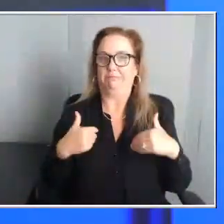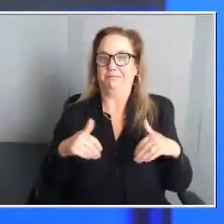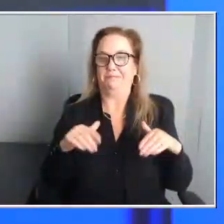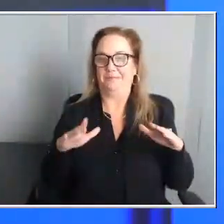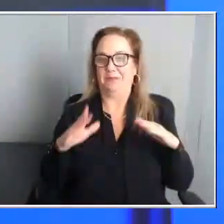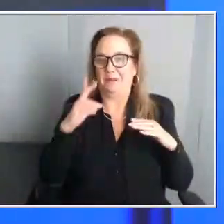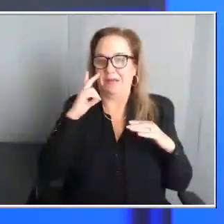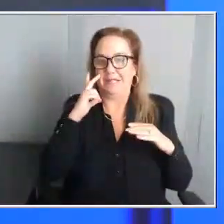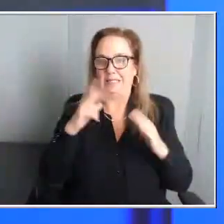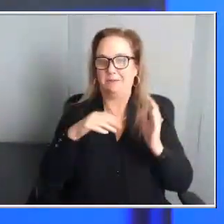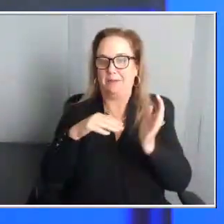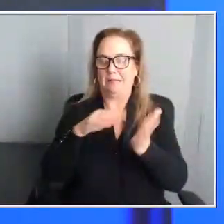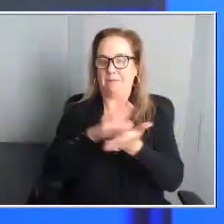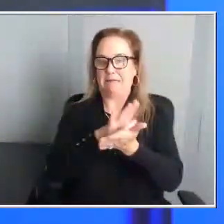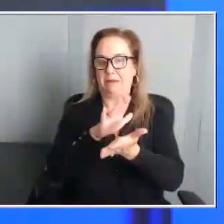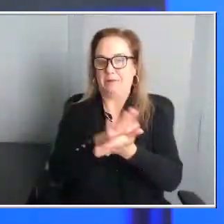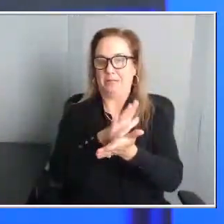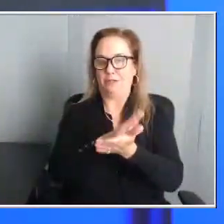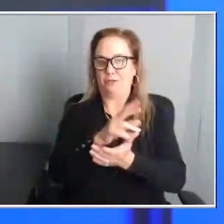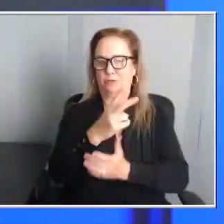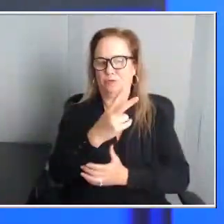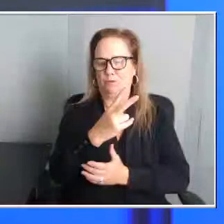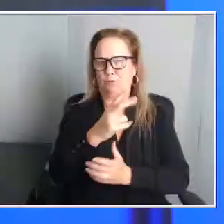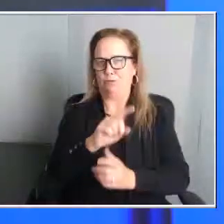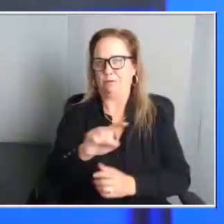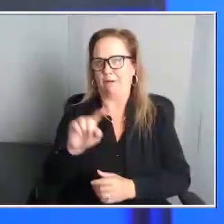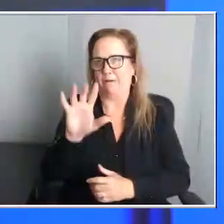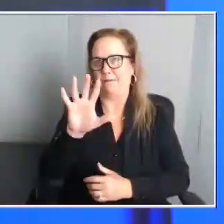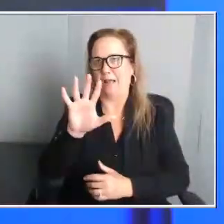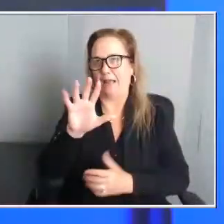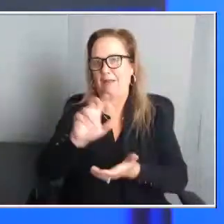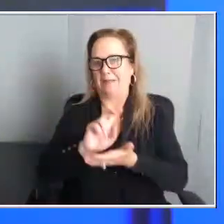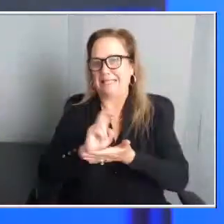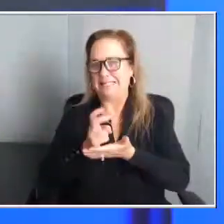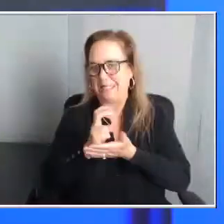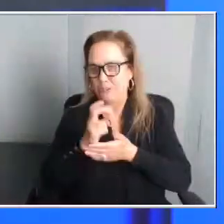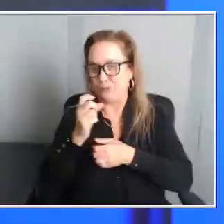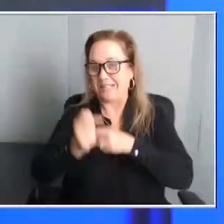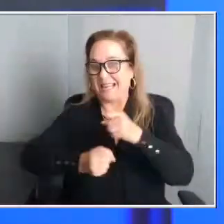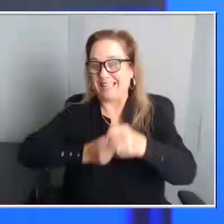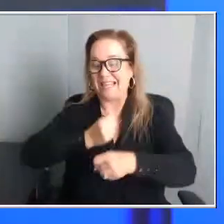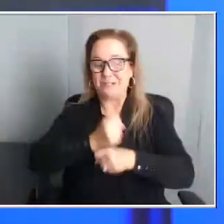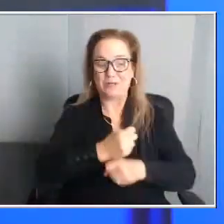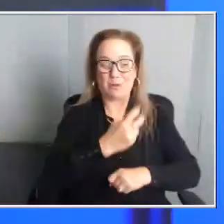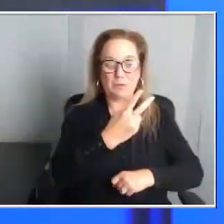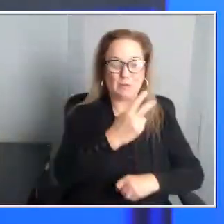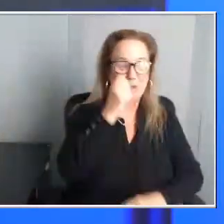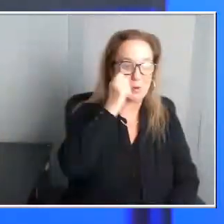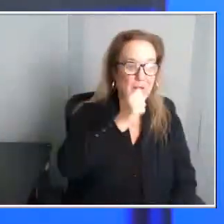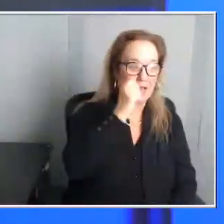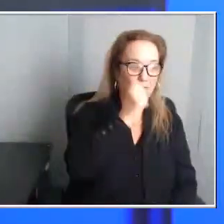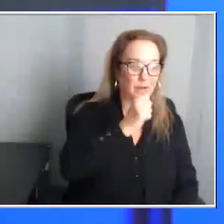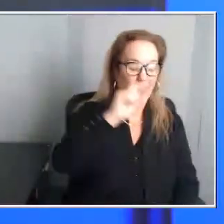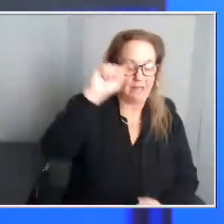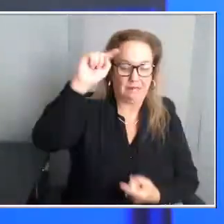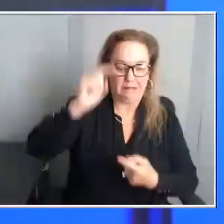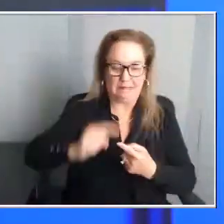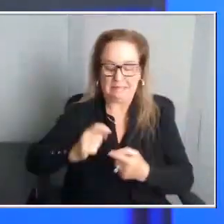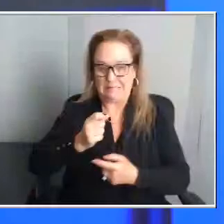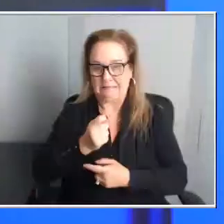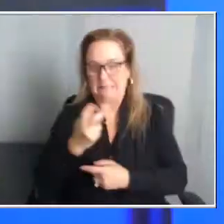my documentation was like 2 to 5 seizures a year. So that's from 2 a day Wow. to several a year. So